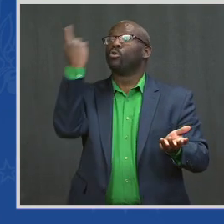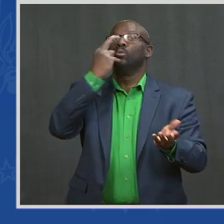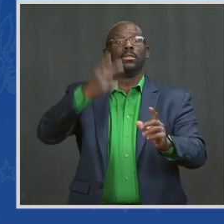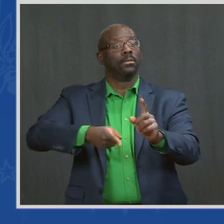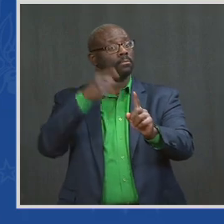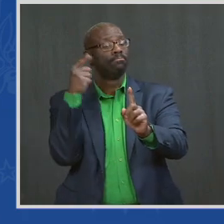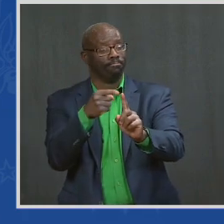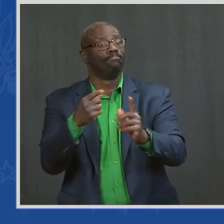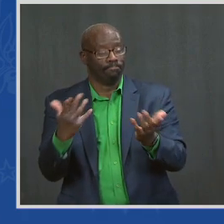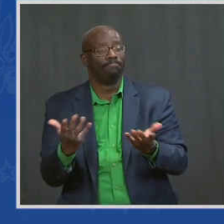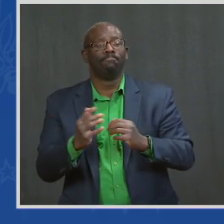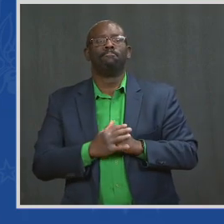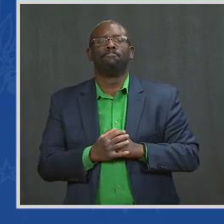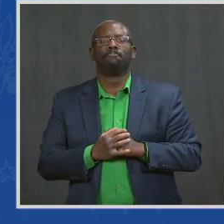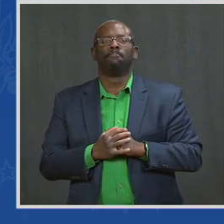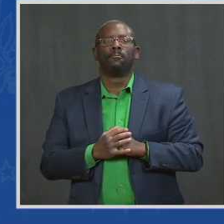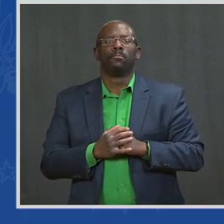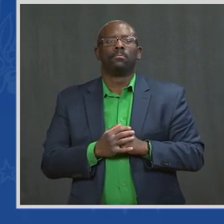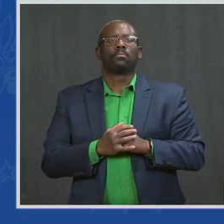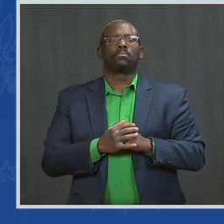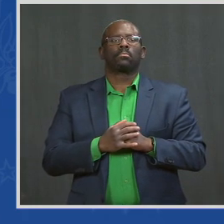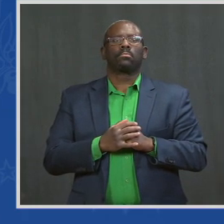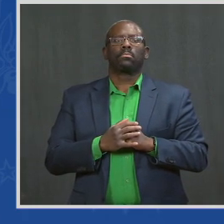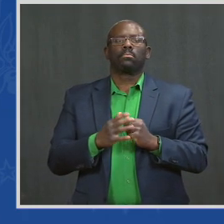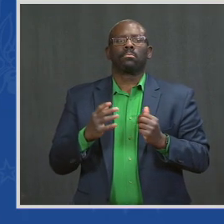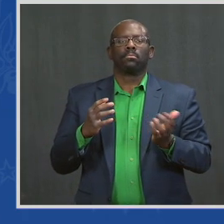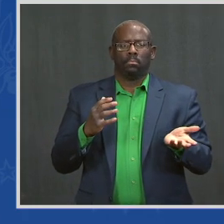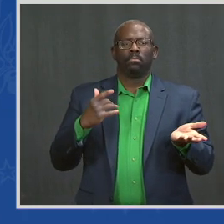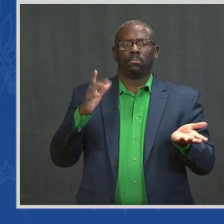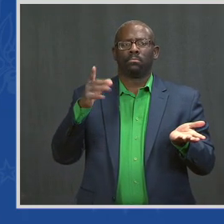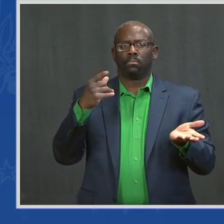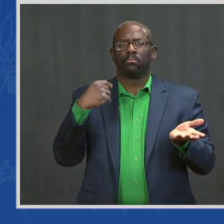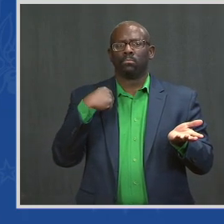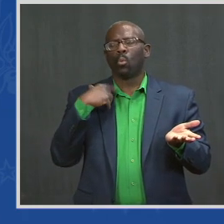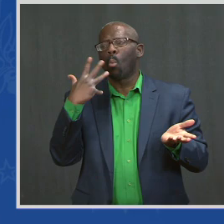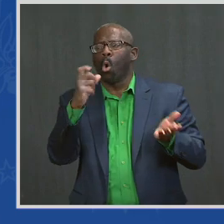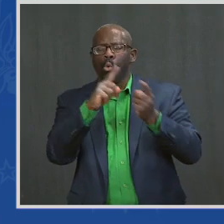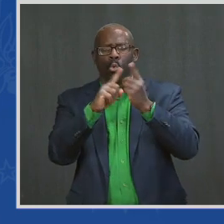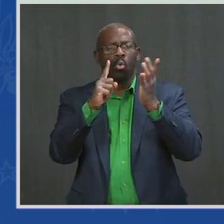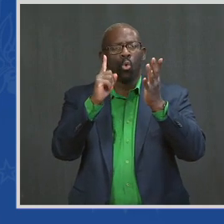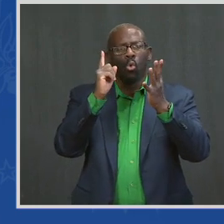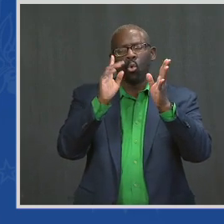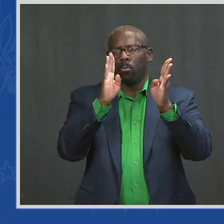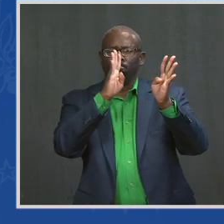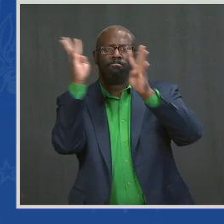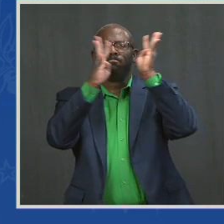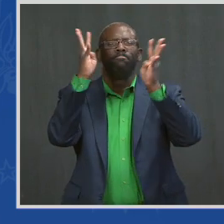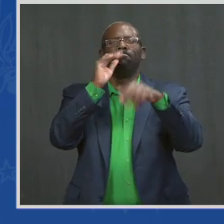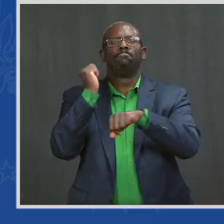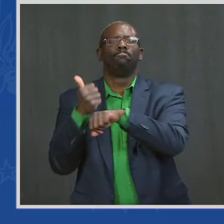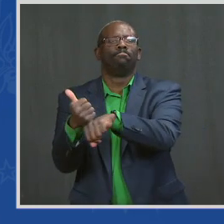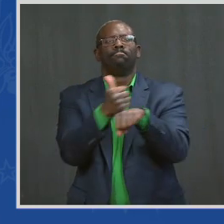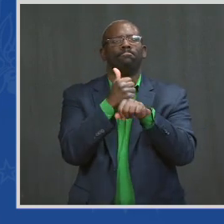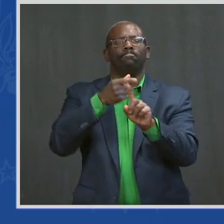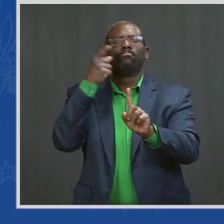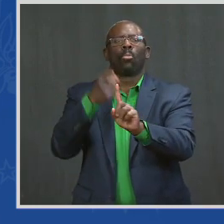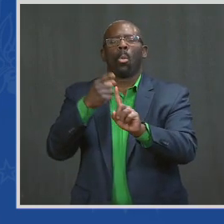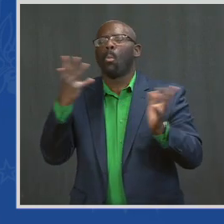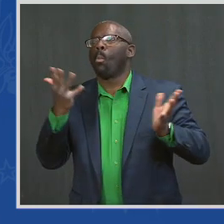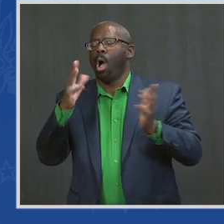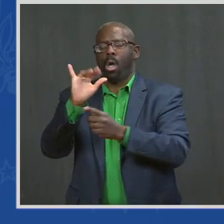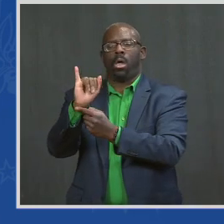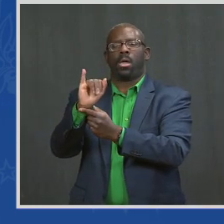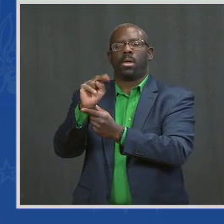That's why we're unlocking the incredibly creative innovation of the history of our historical Black colleges and